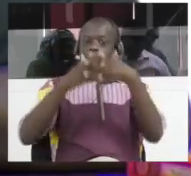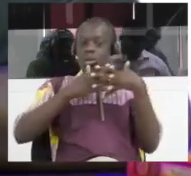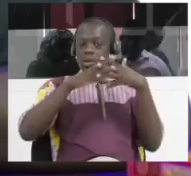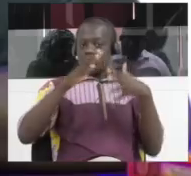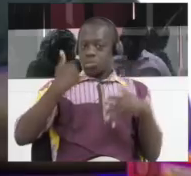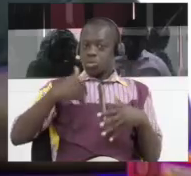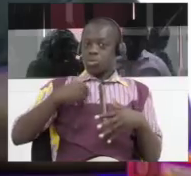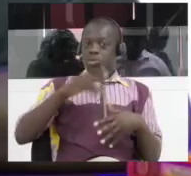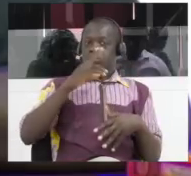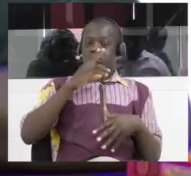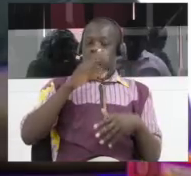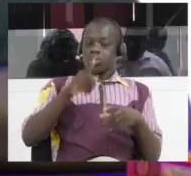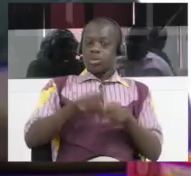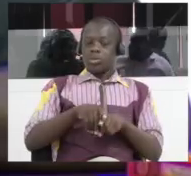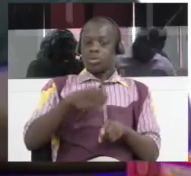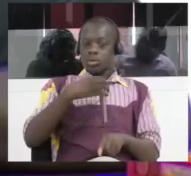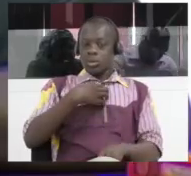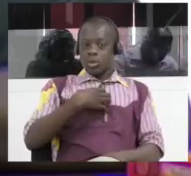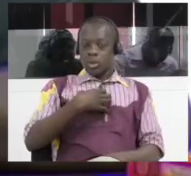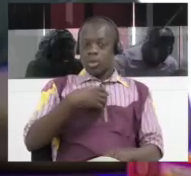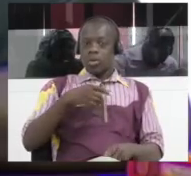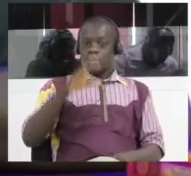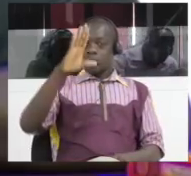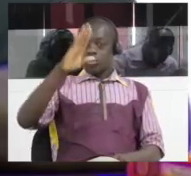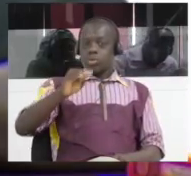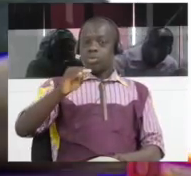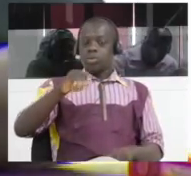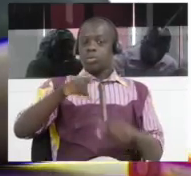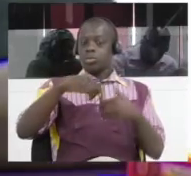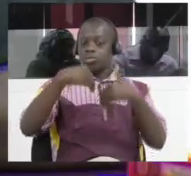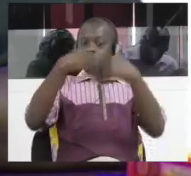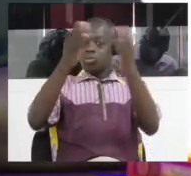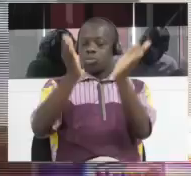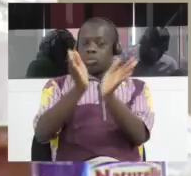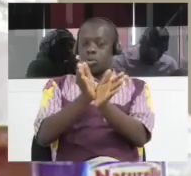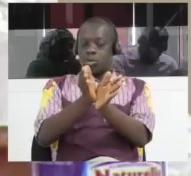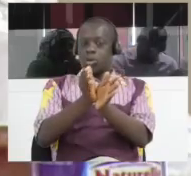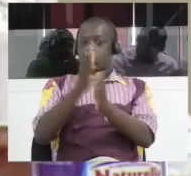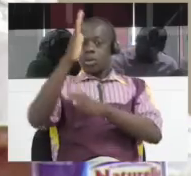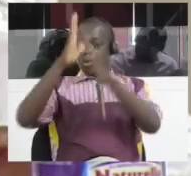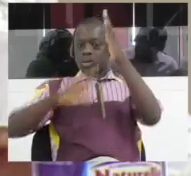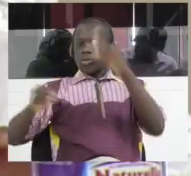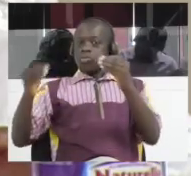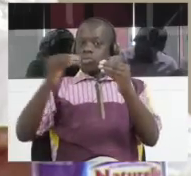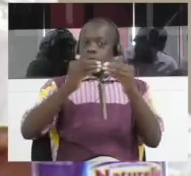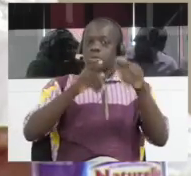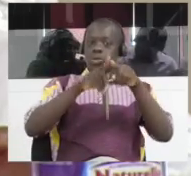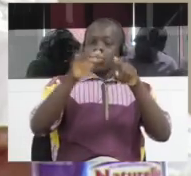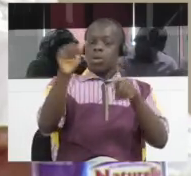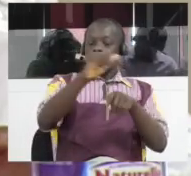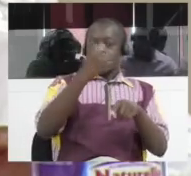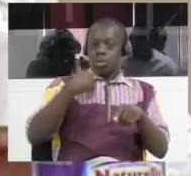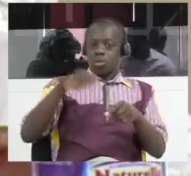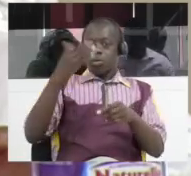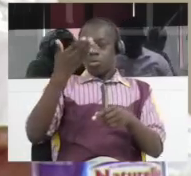visiting American naval ship and that they wanted to exercise their troops jointly with some elements